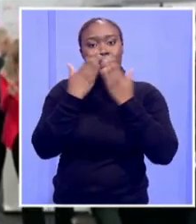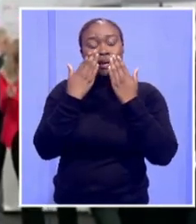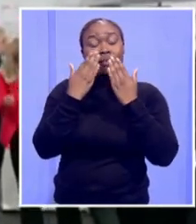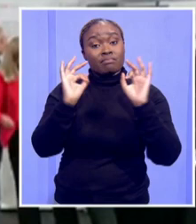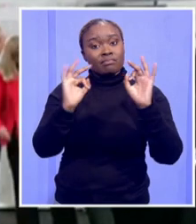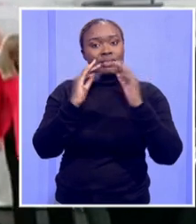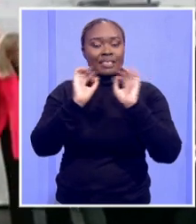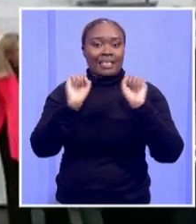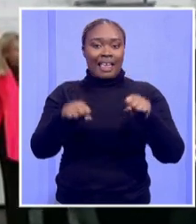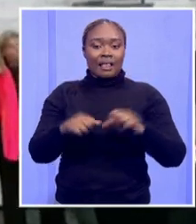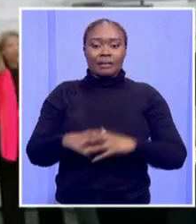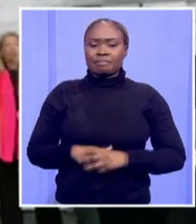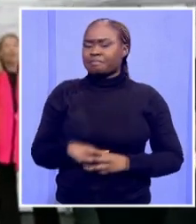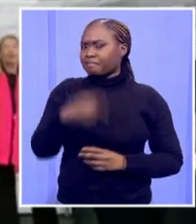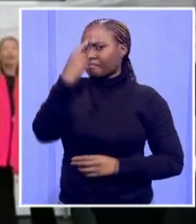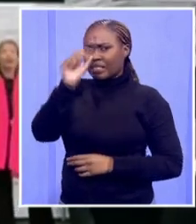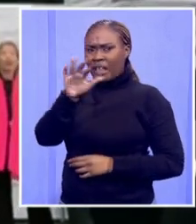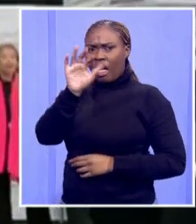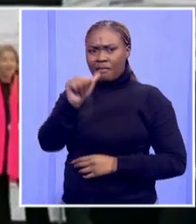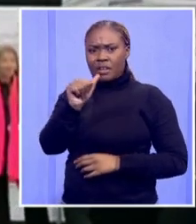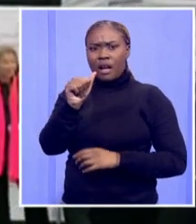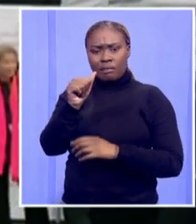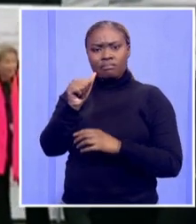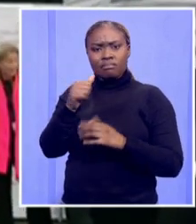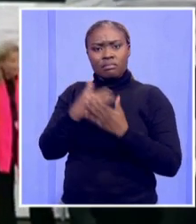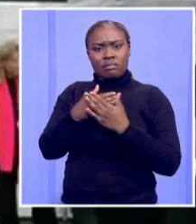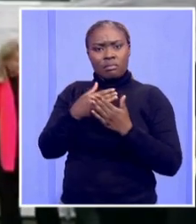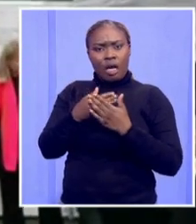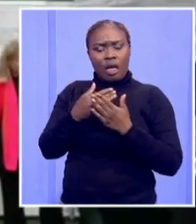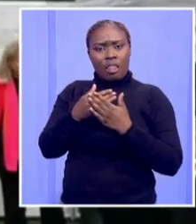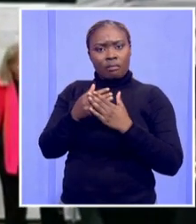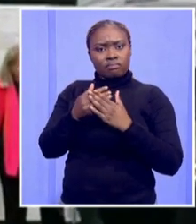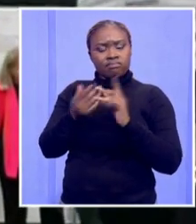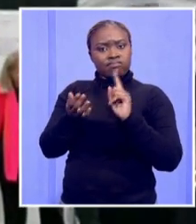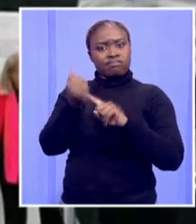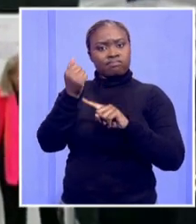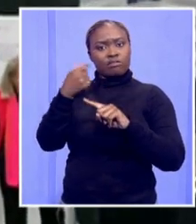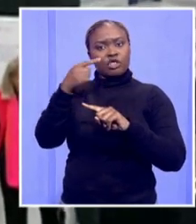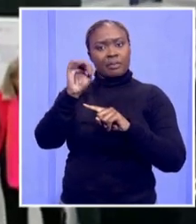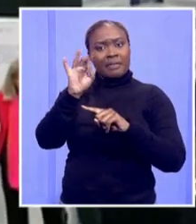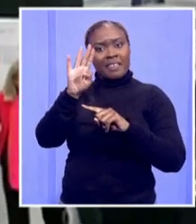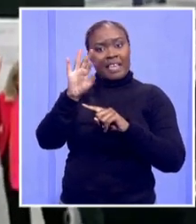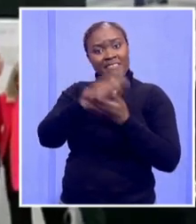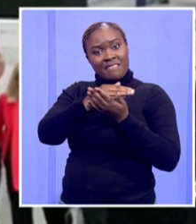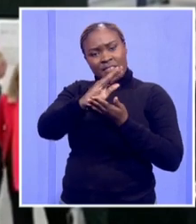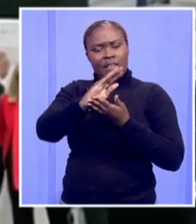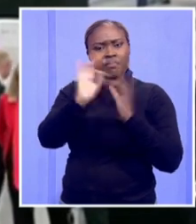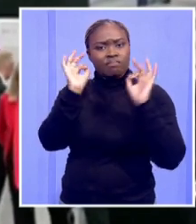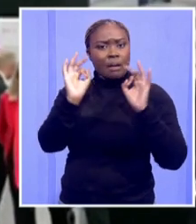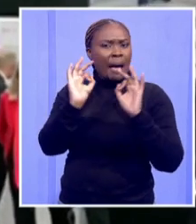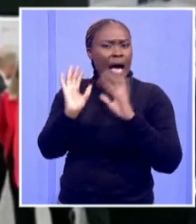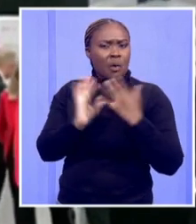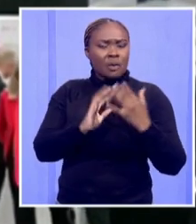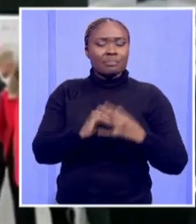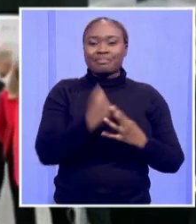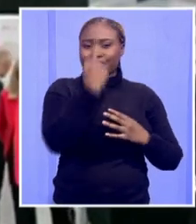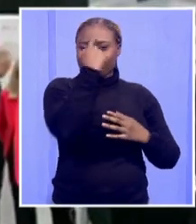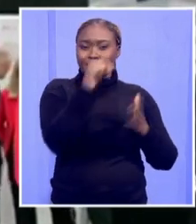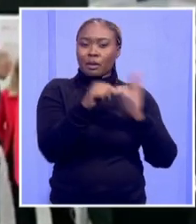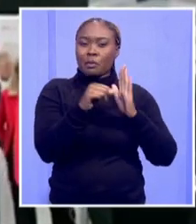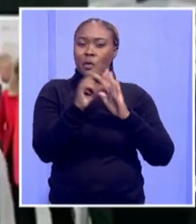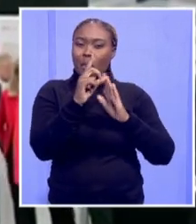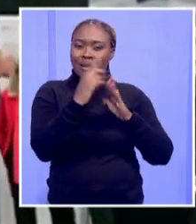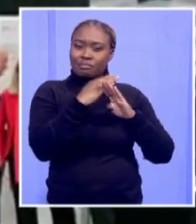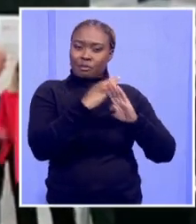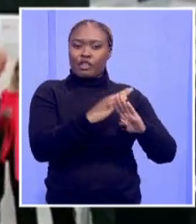focus in order for us to win this fight? It's a multi-sectoral fight, but certainly a little bit more work needs to go on prevention, a change